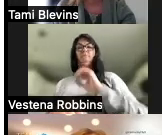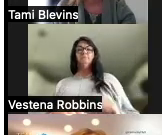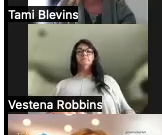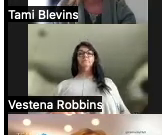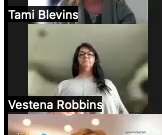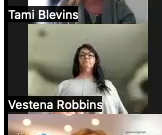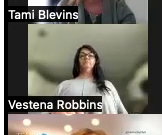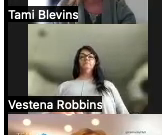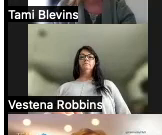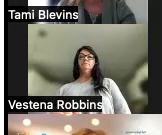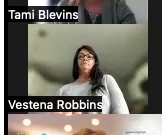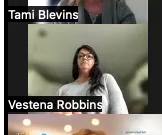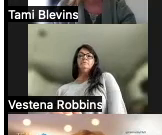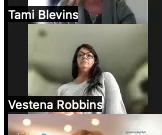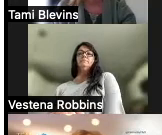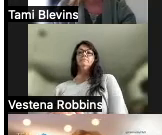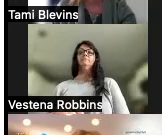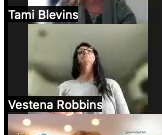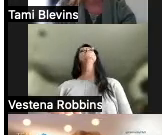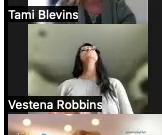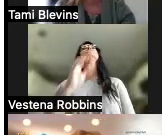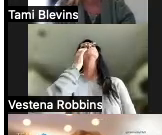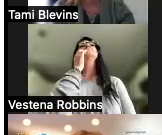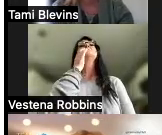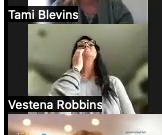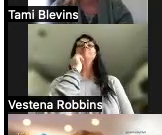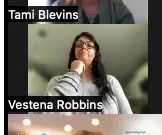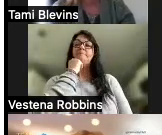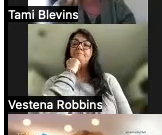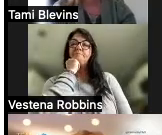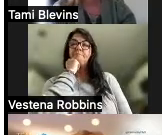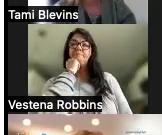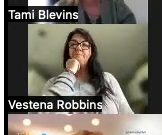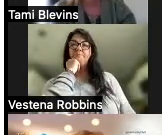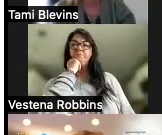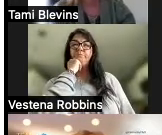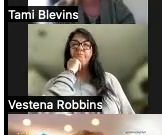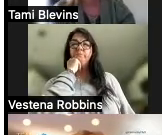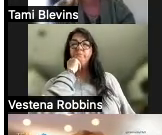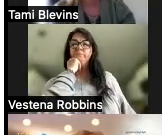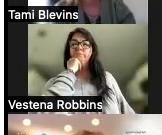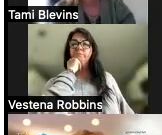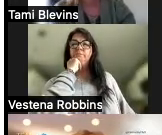This is really giving us a lot of really good data now that we're 8 years in. So,